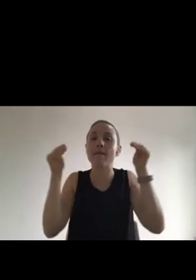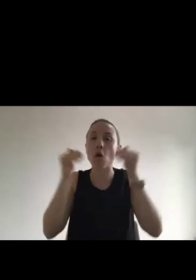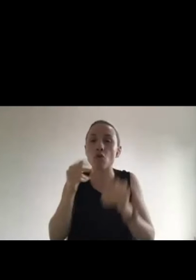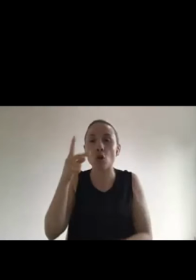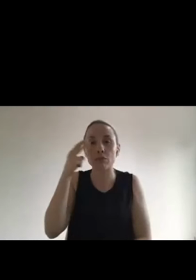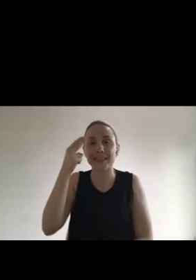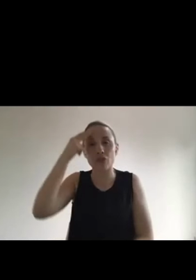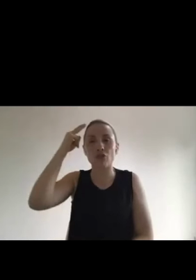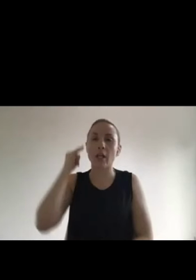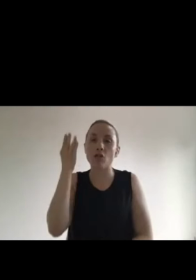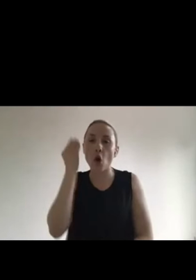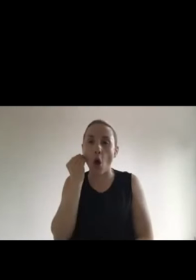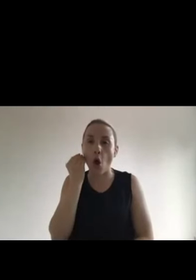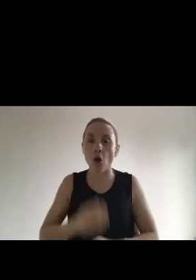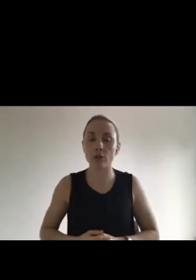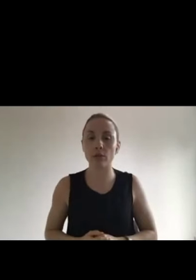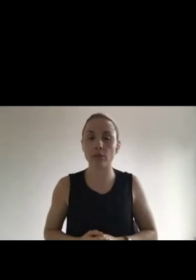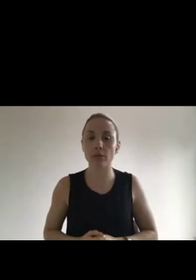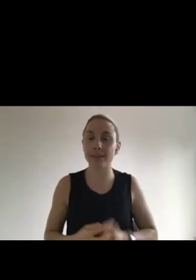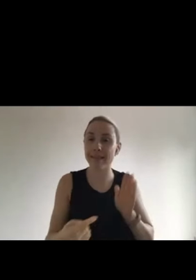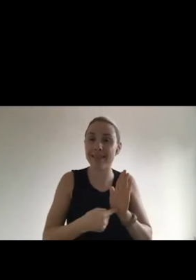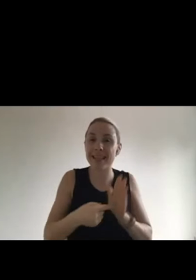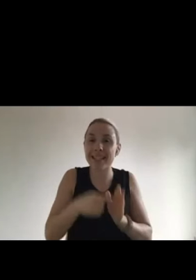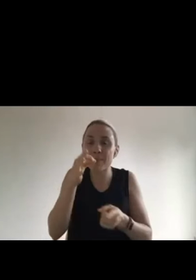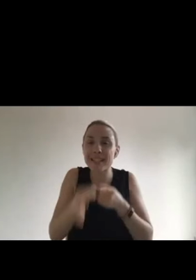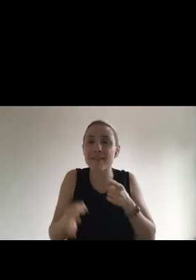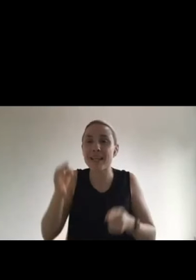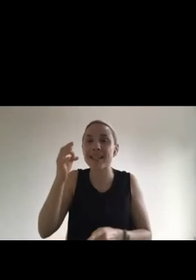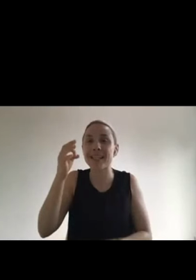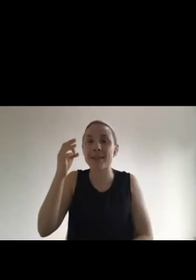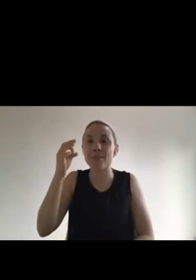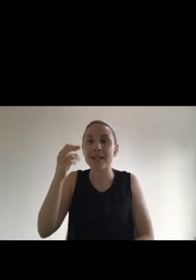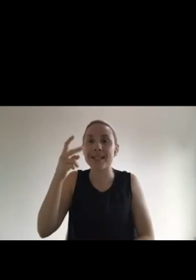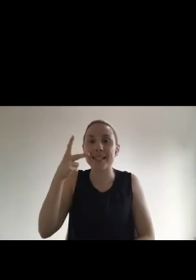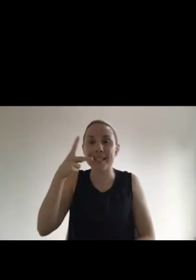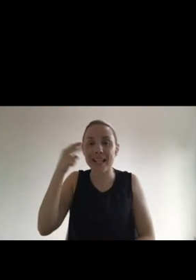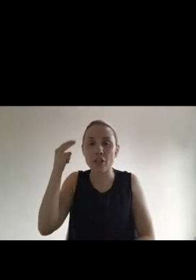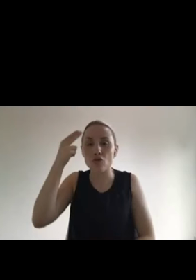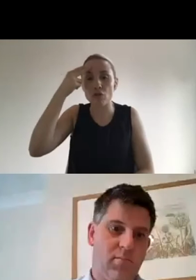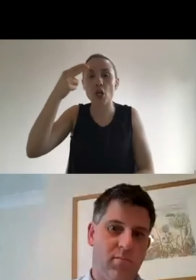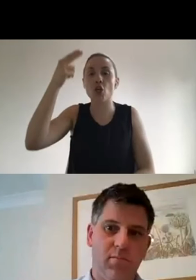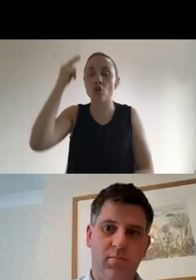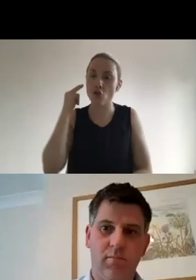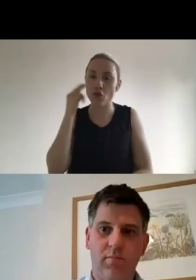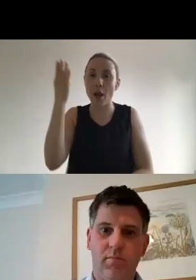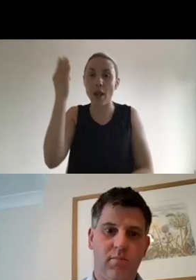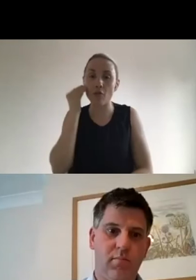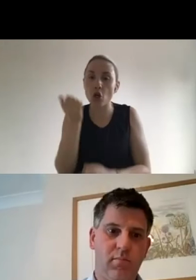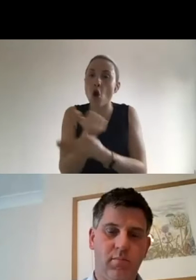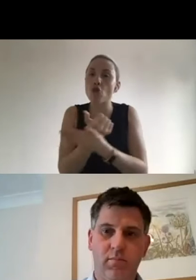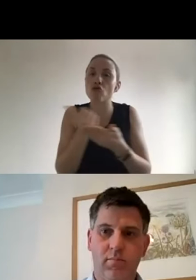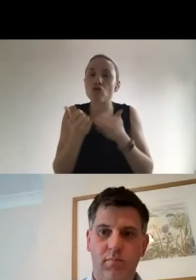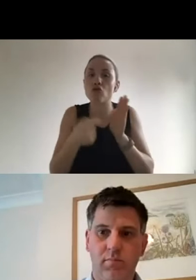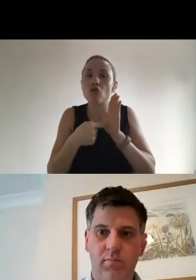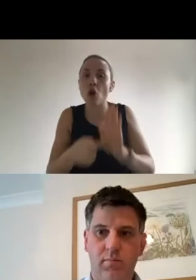This is a particular type of sensory neural hearing loss that is common, and also a therapeutic